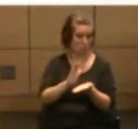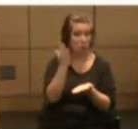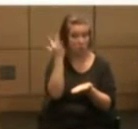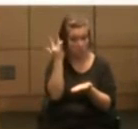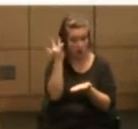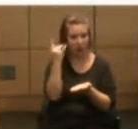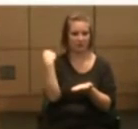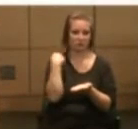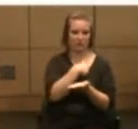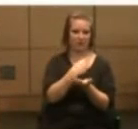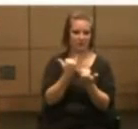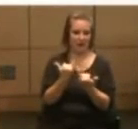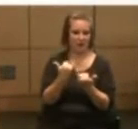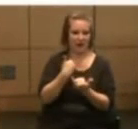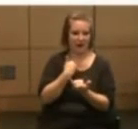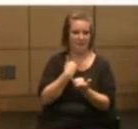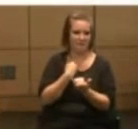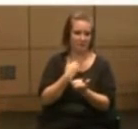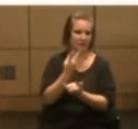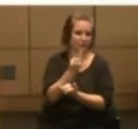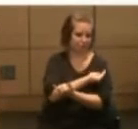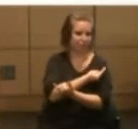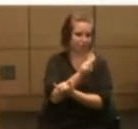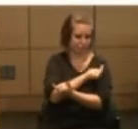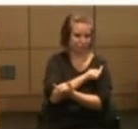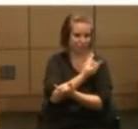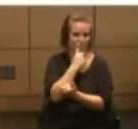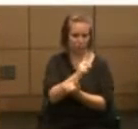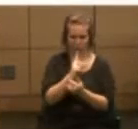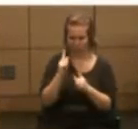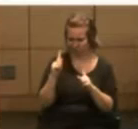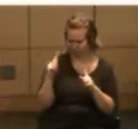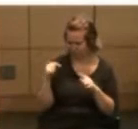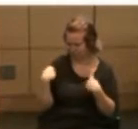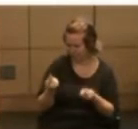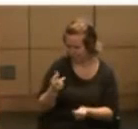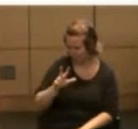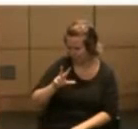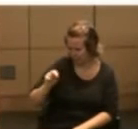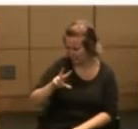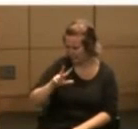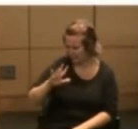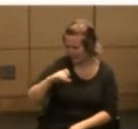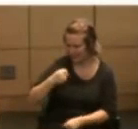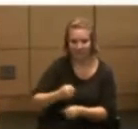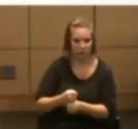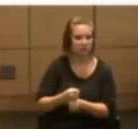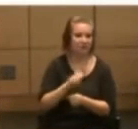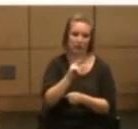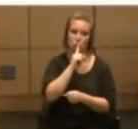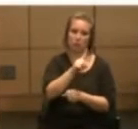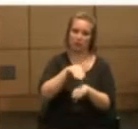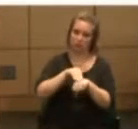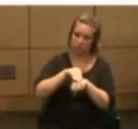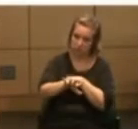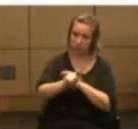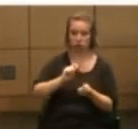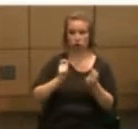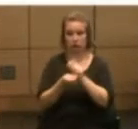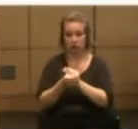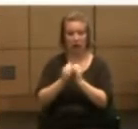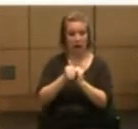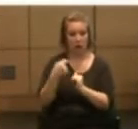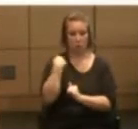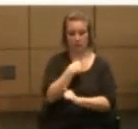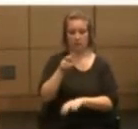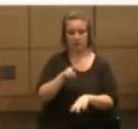had now the H-flu vaccines for some 35 years now, and so that really has changed the way that we look